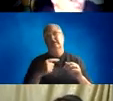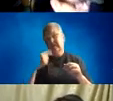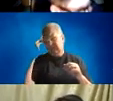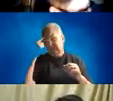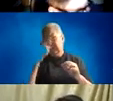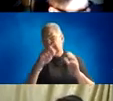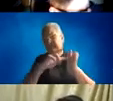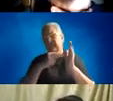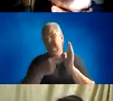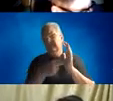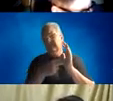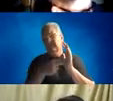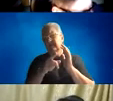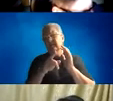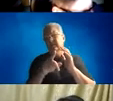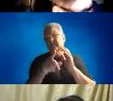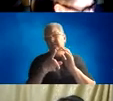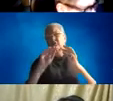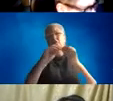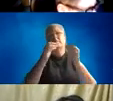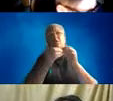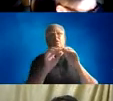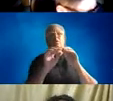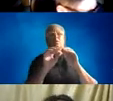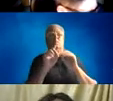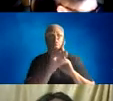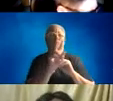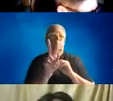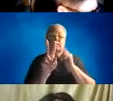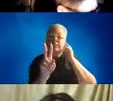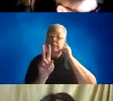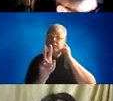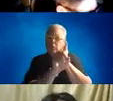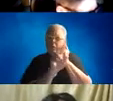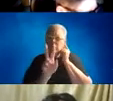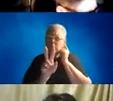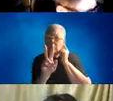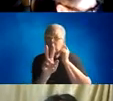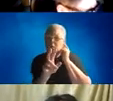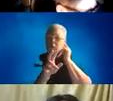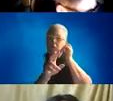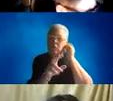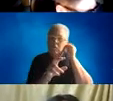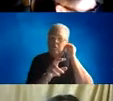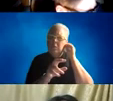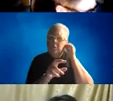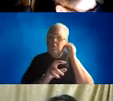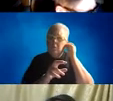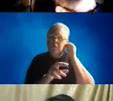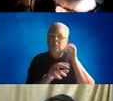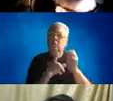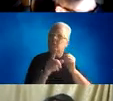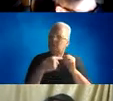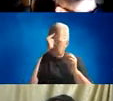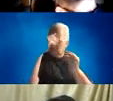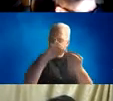number 12. It's probably zero hunger, is it, or 12? I think it's number 2. Yeah, there's zero hunger,